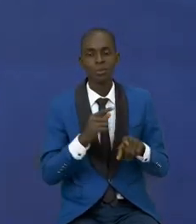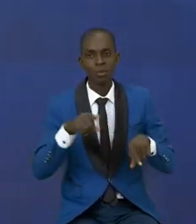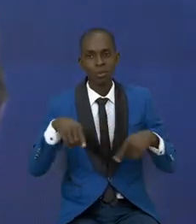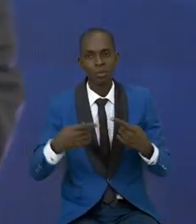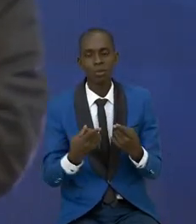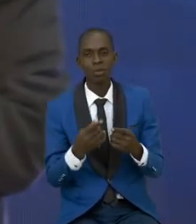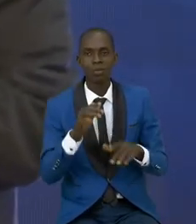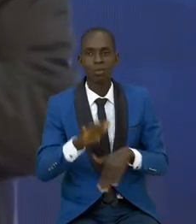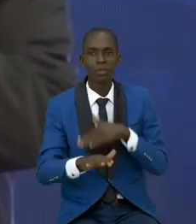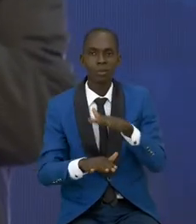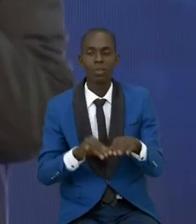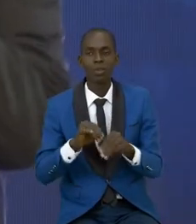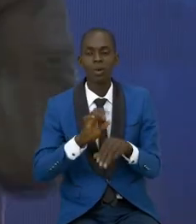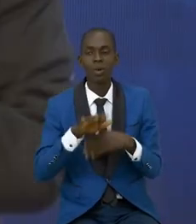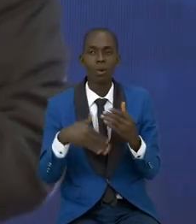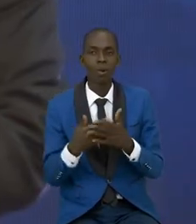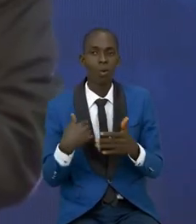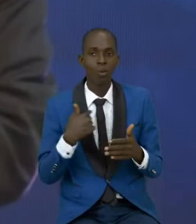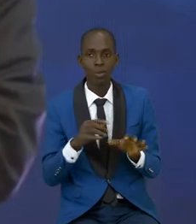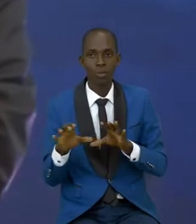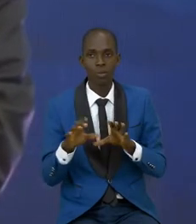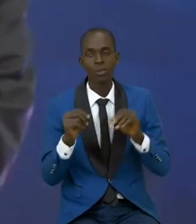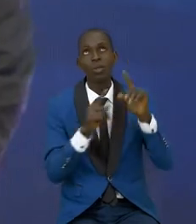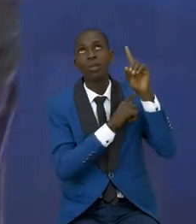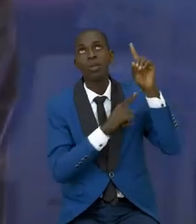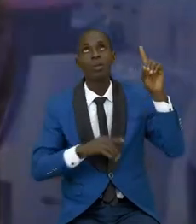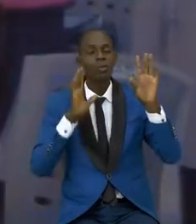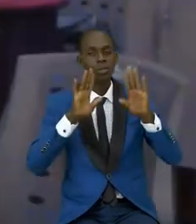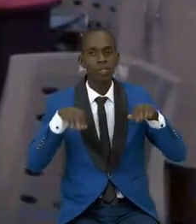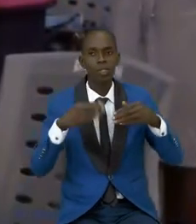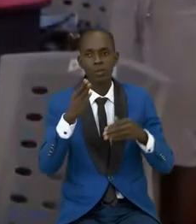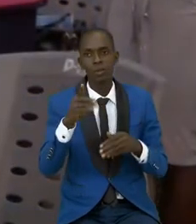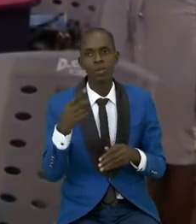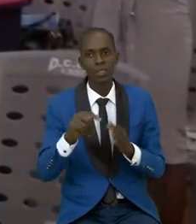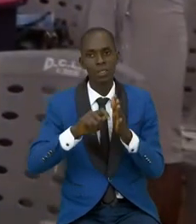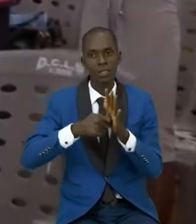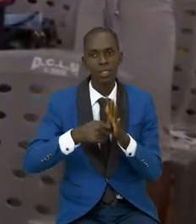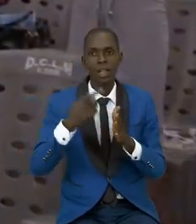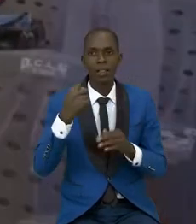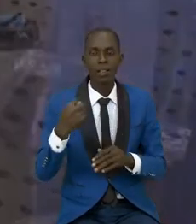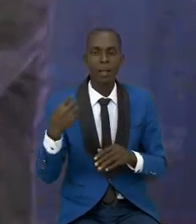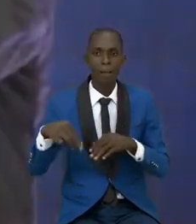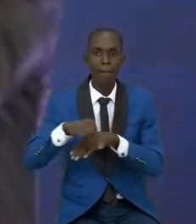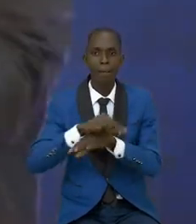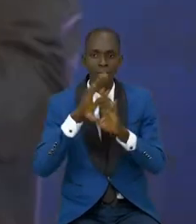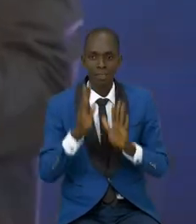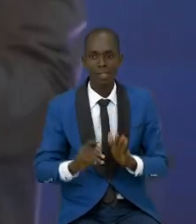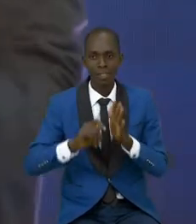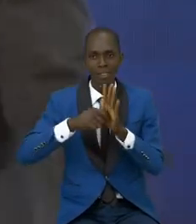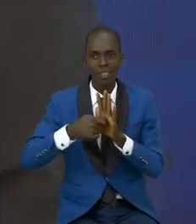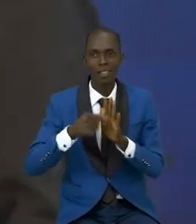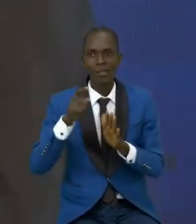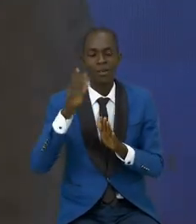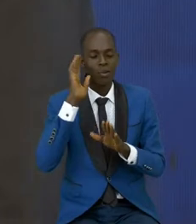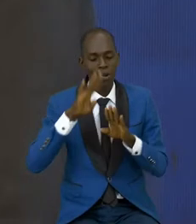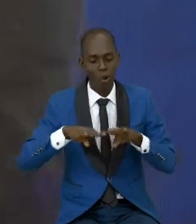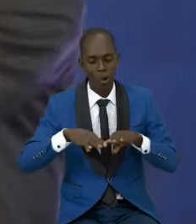the Lord will give you the key. Amen. Master key. Amen. You'll open the